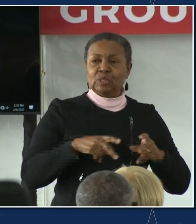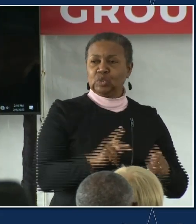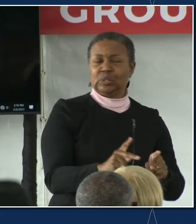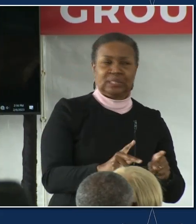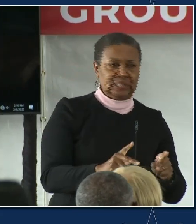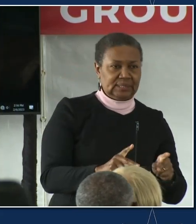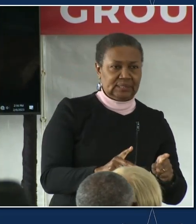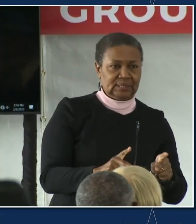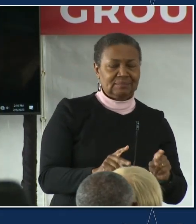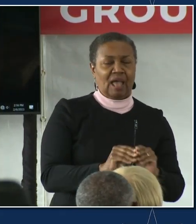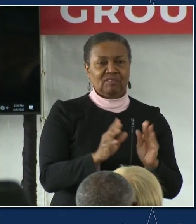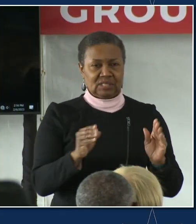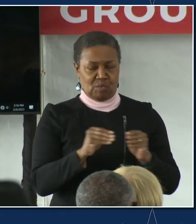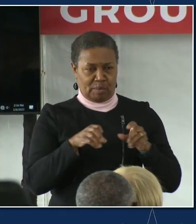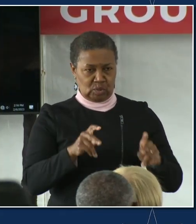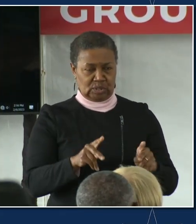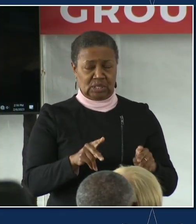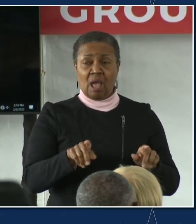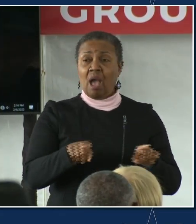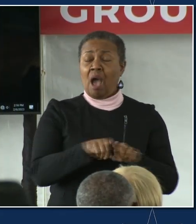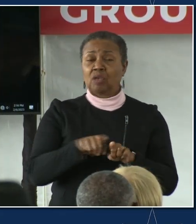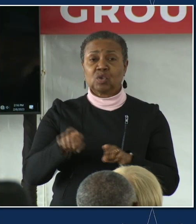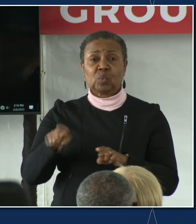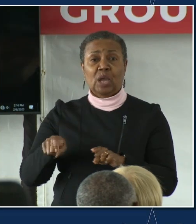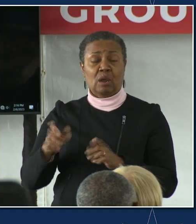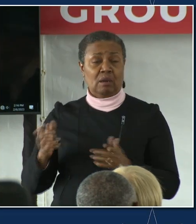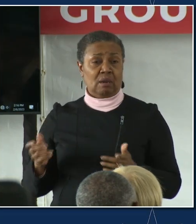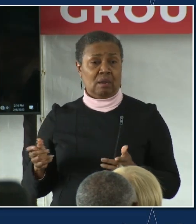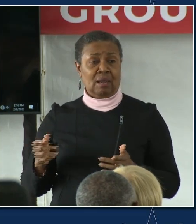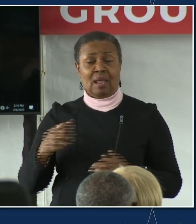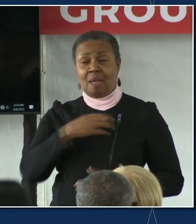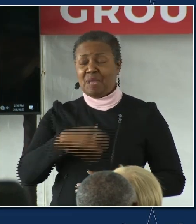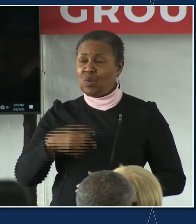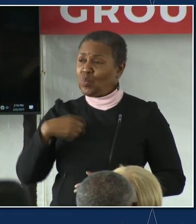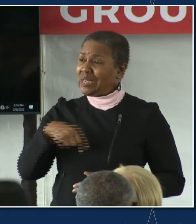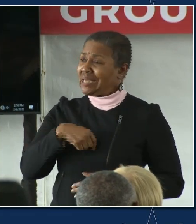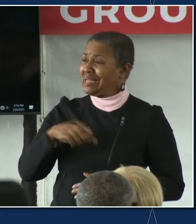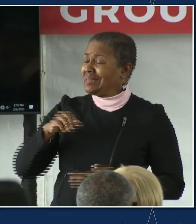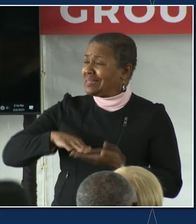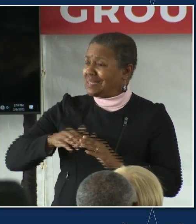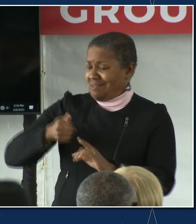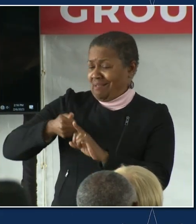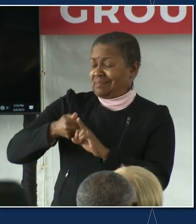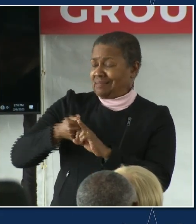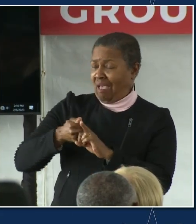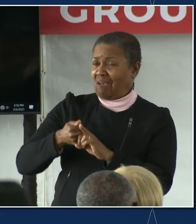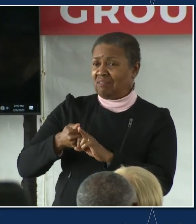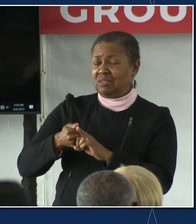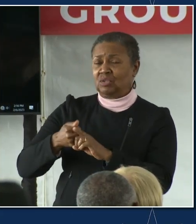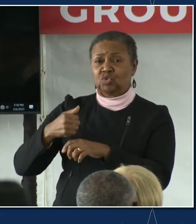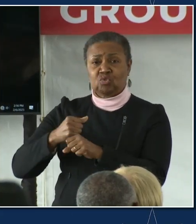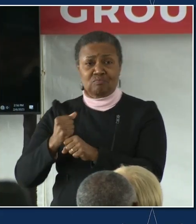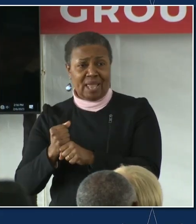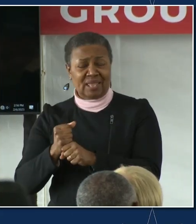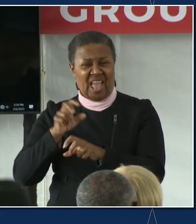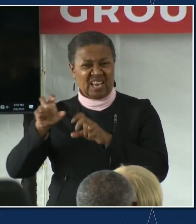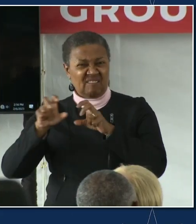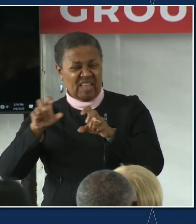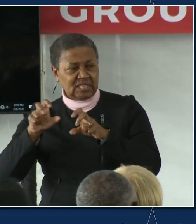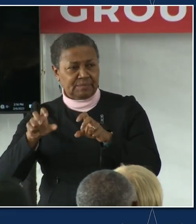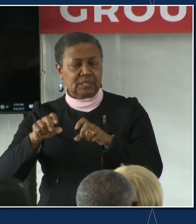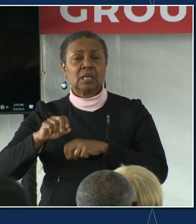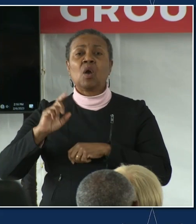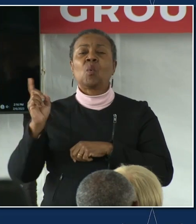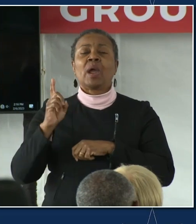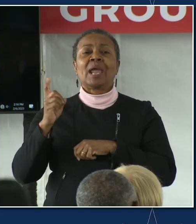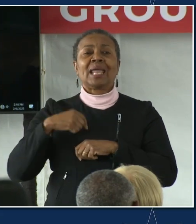opportunities, obviously. But the other thing that we heard is, Mayor, we need the city itself to make an investment